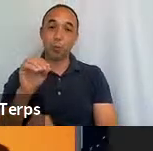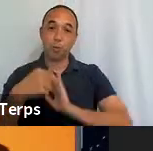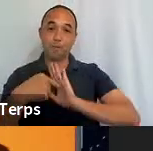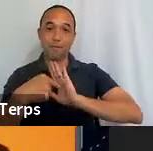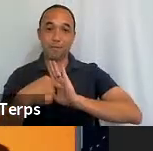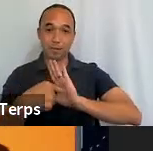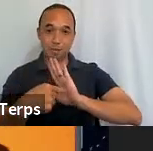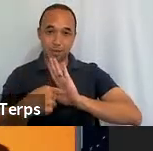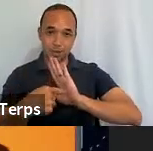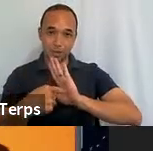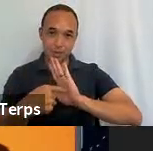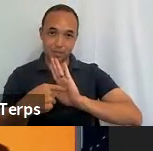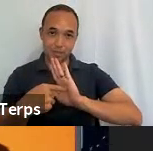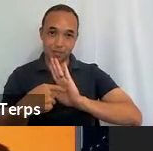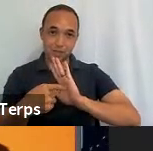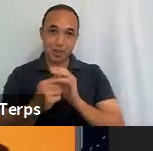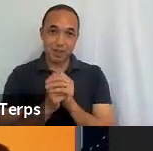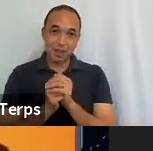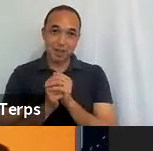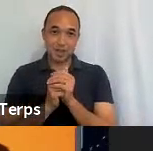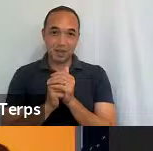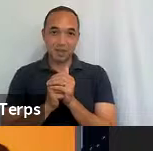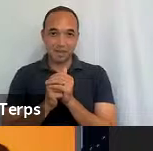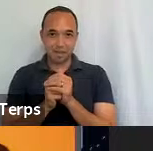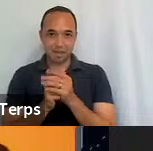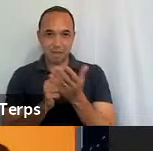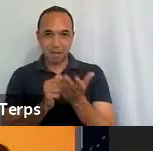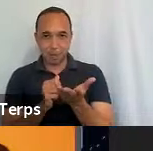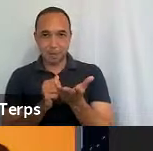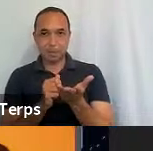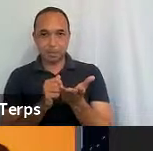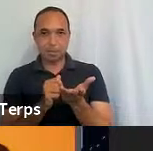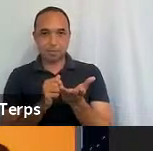item because you just wanted to see, like,